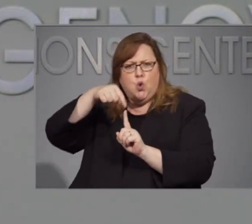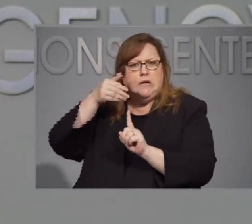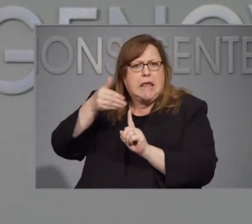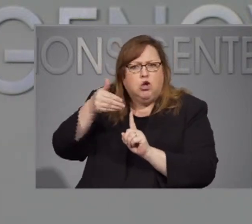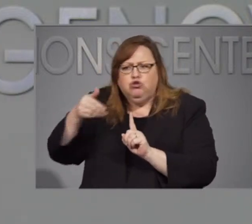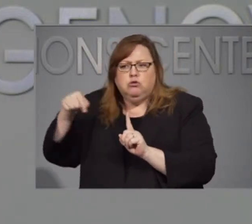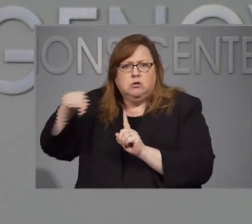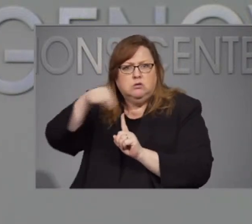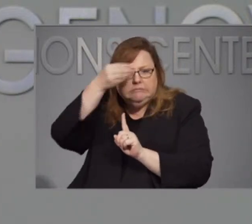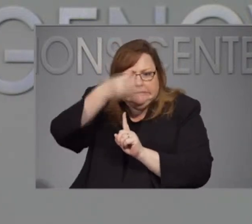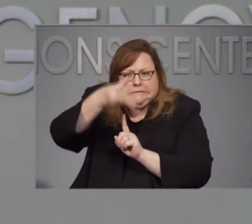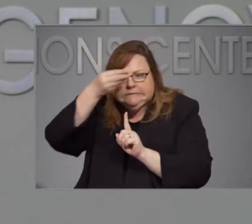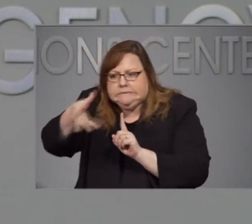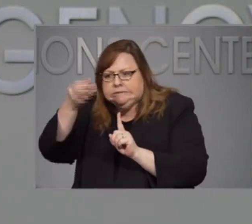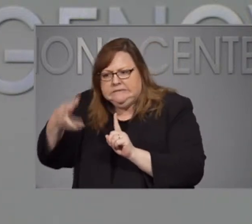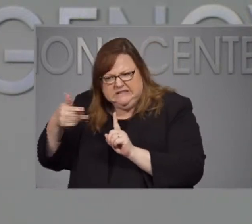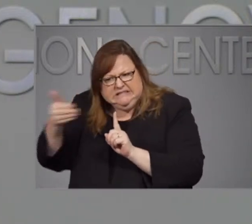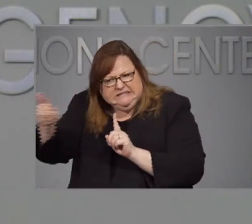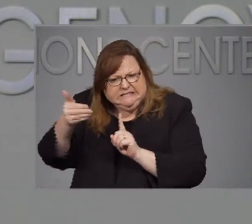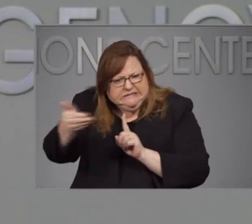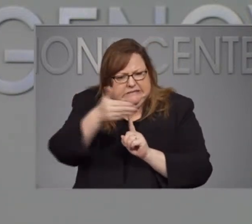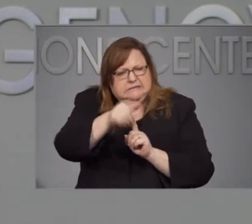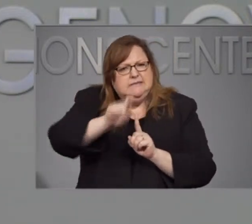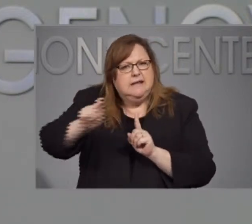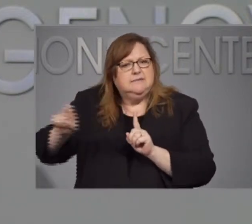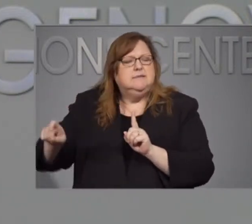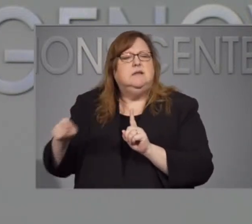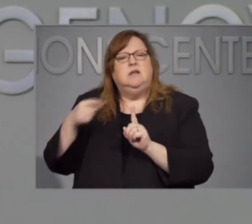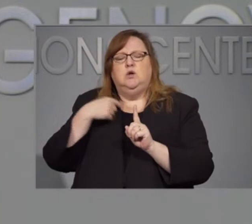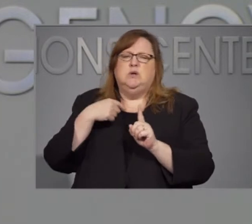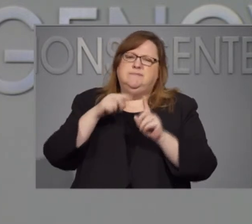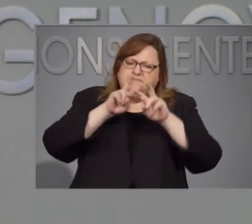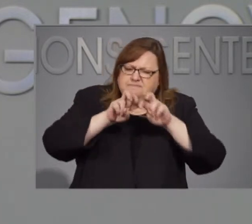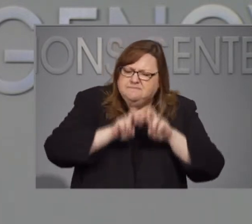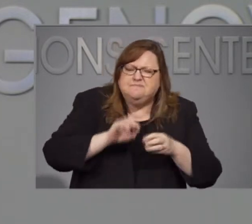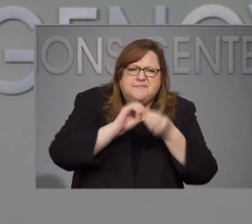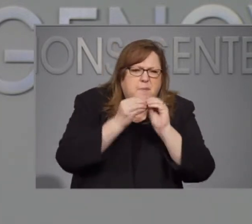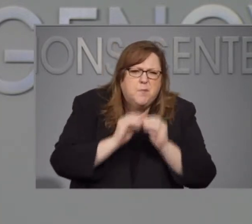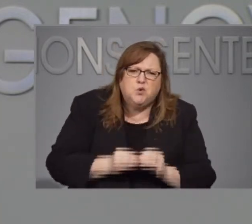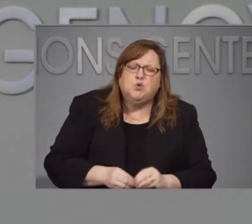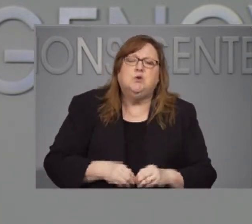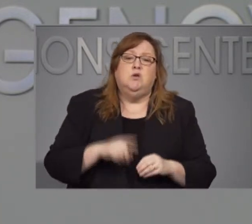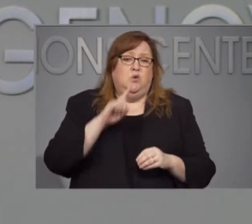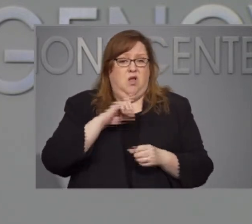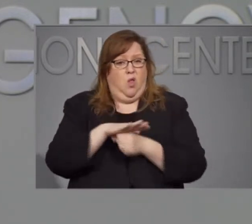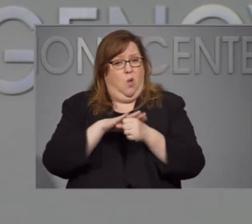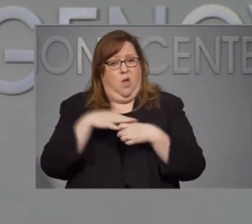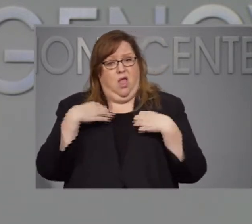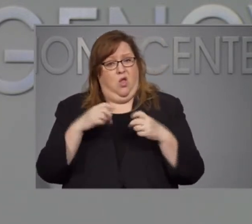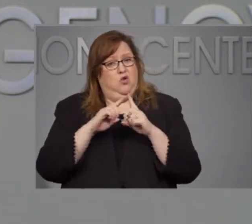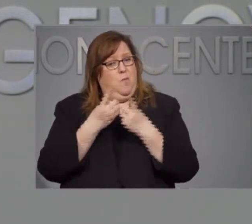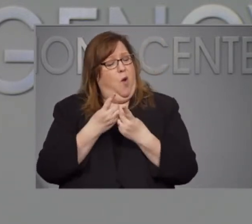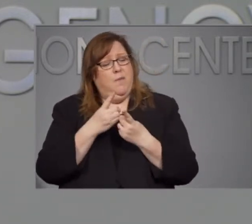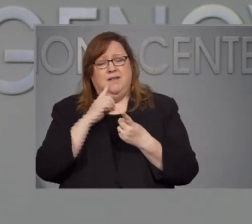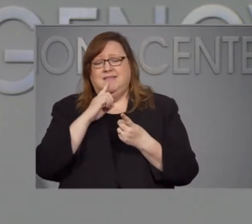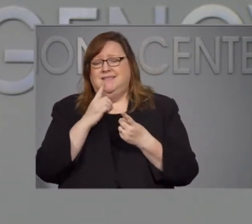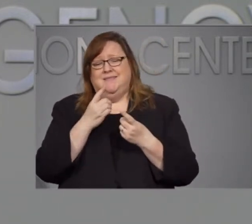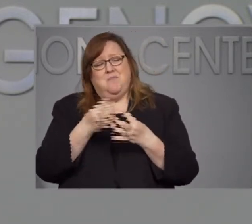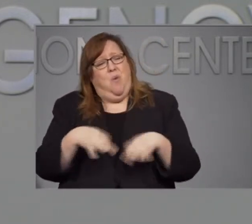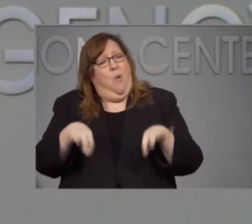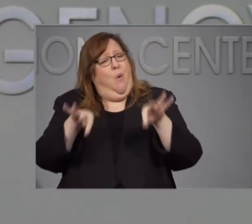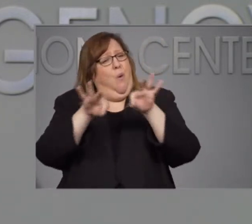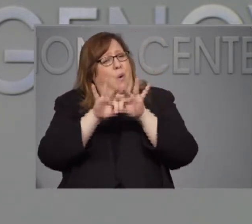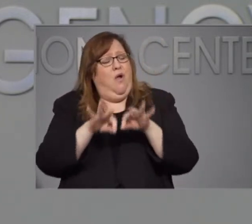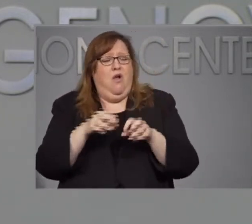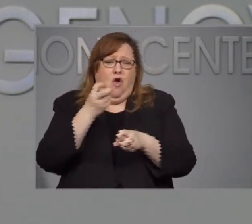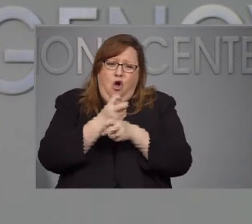numbers. But our local health departments really are the tip of the spear of doing a lot of this work, and it is hard work. And that's why we're trying to pull in as